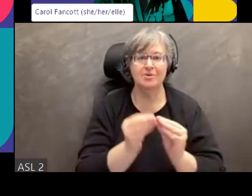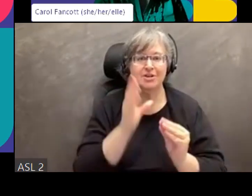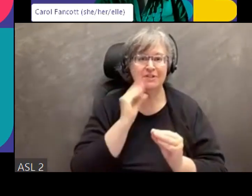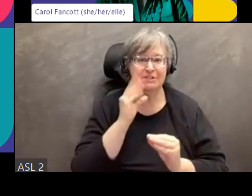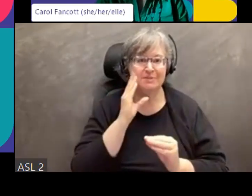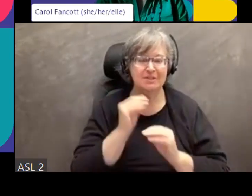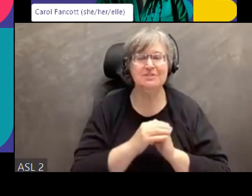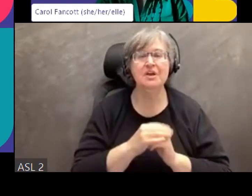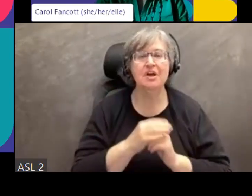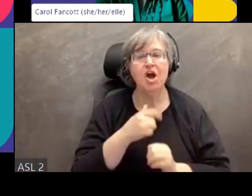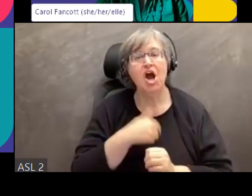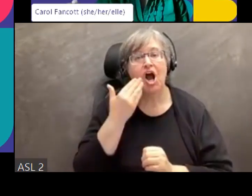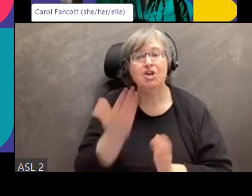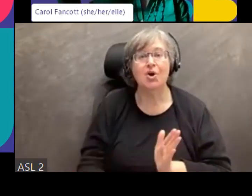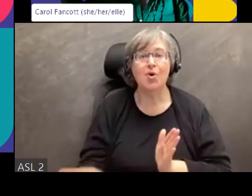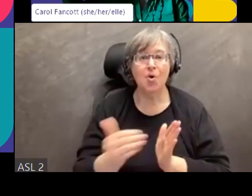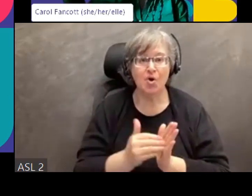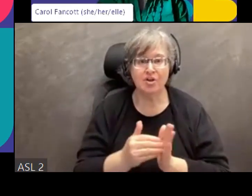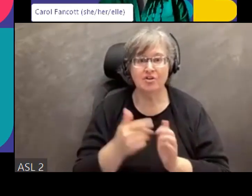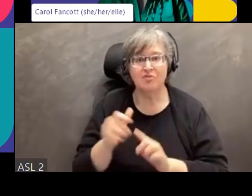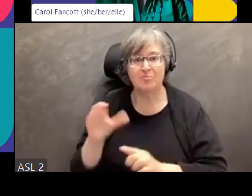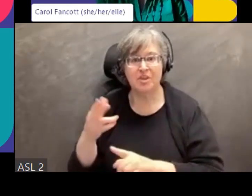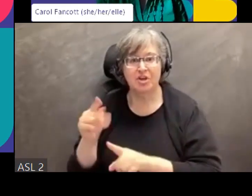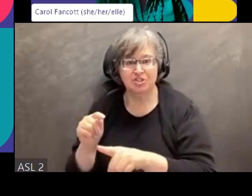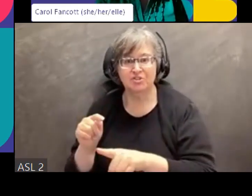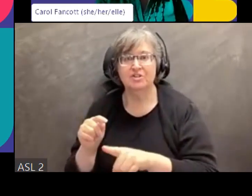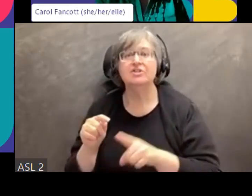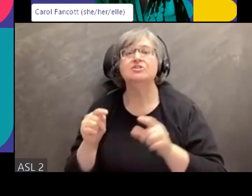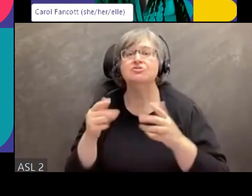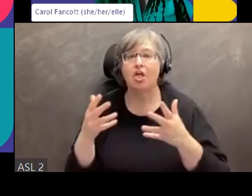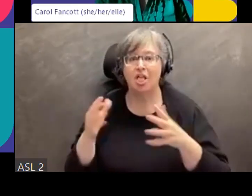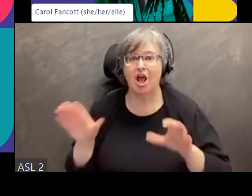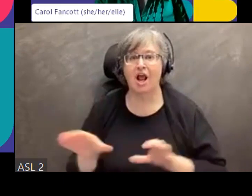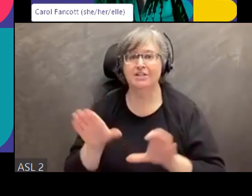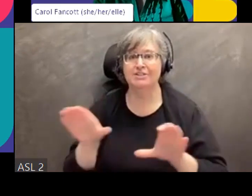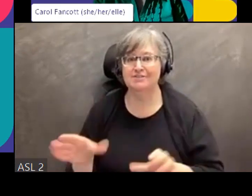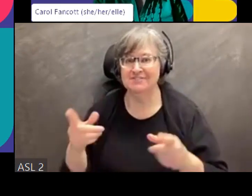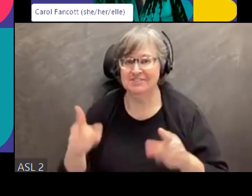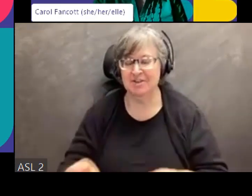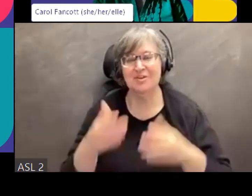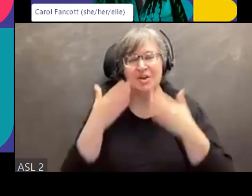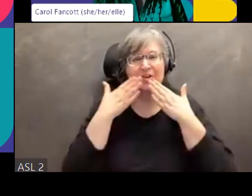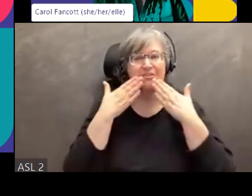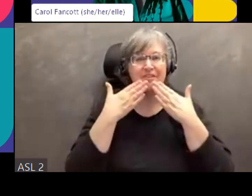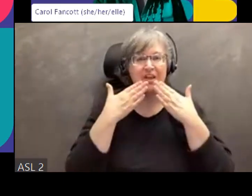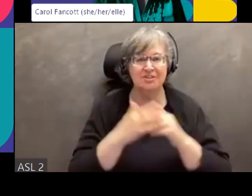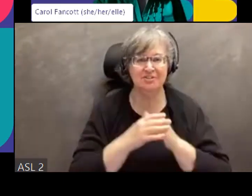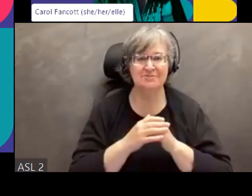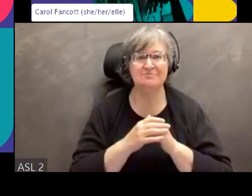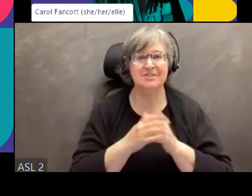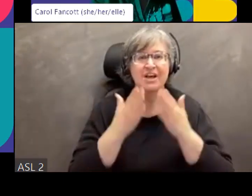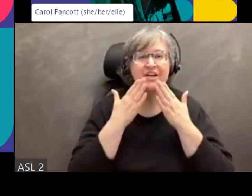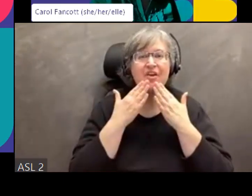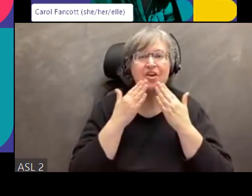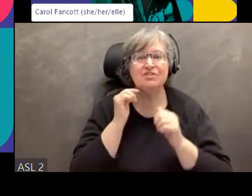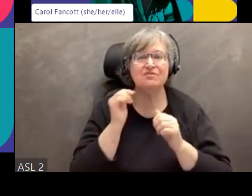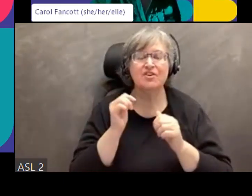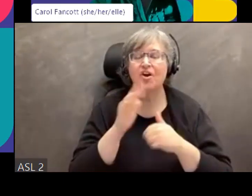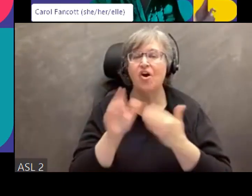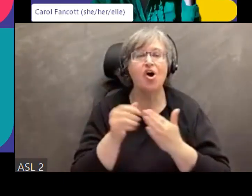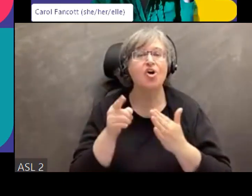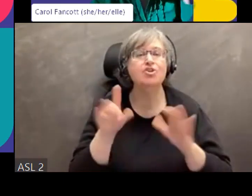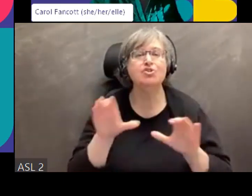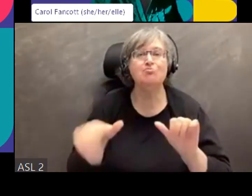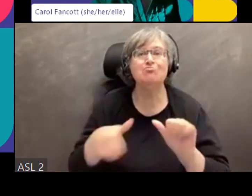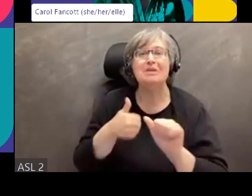webinar experience for us. And I know, again, based on the chat, there was a lot of activity happening. So thanks, thanks